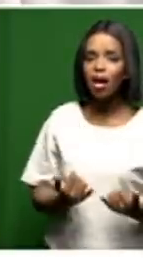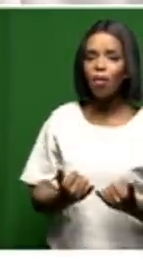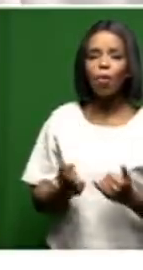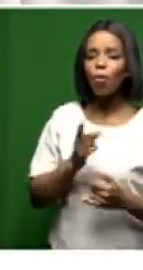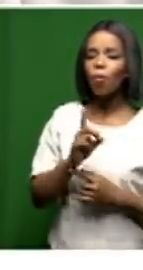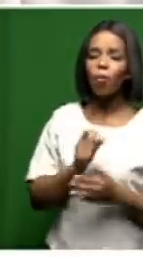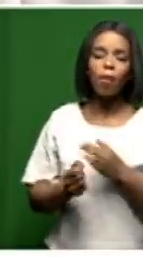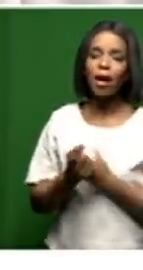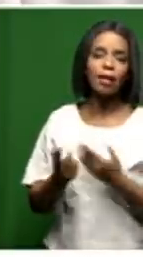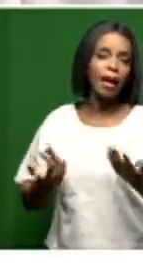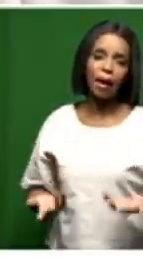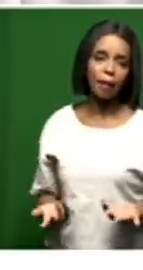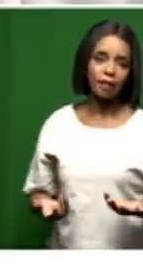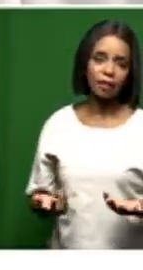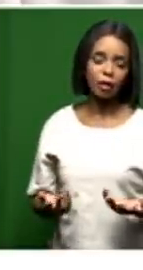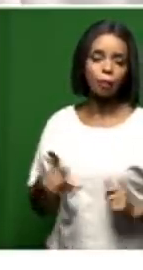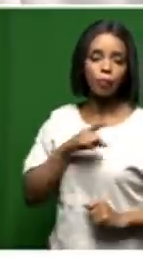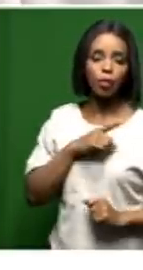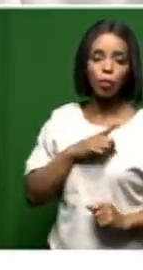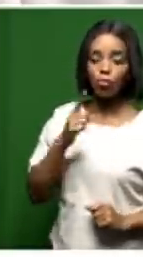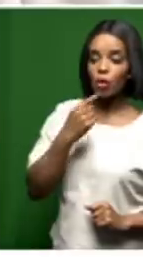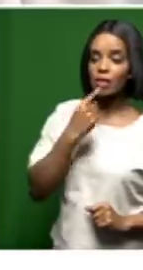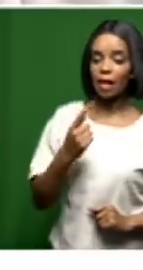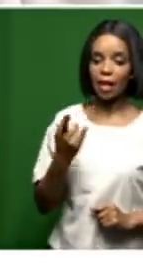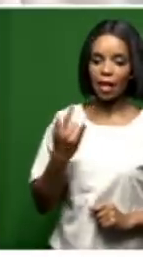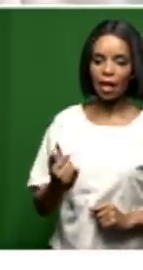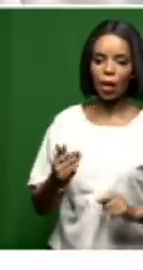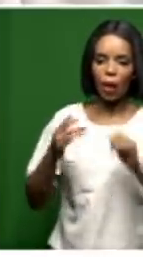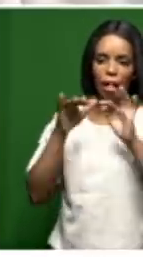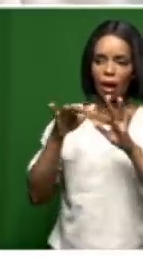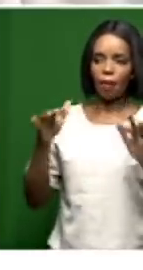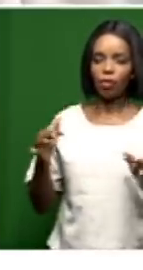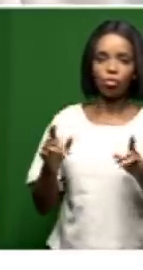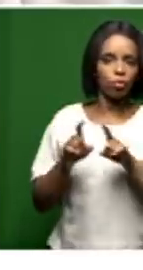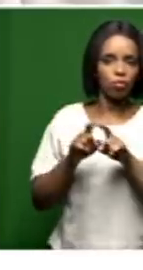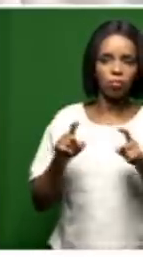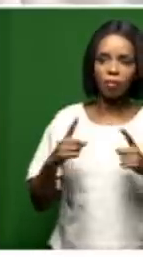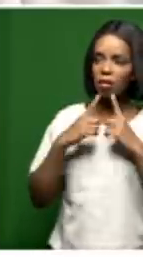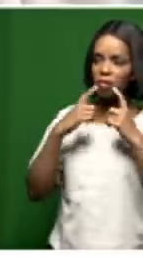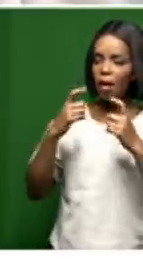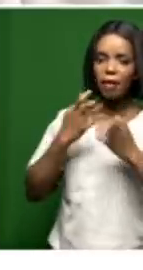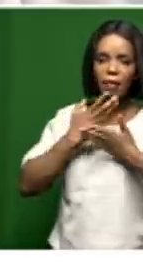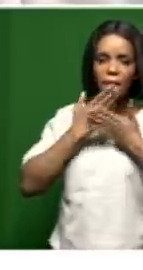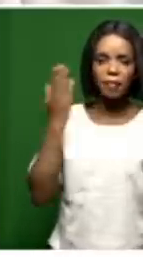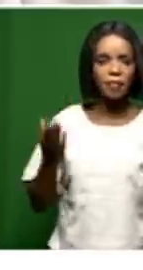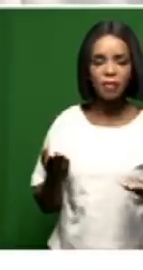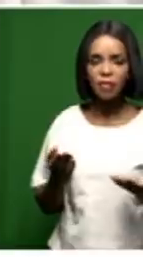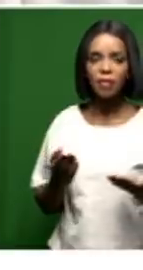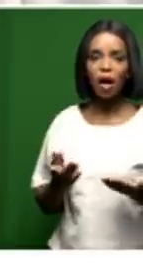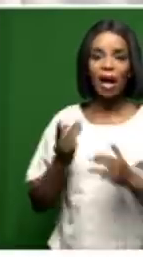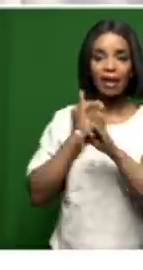fact that there was this lack of an outcry, of a revulsion, as you put it, from